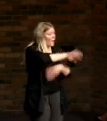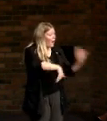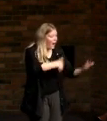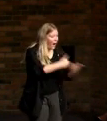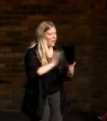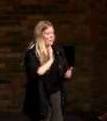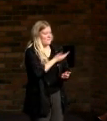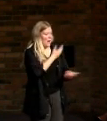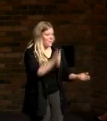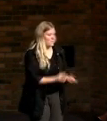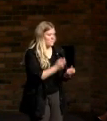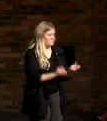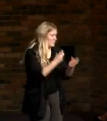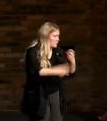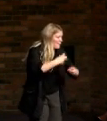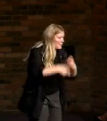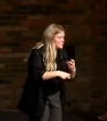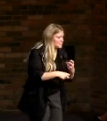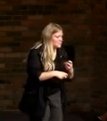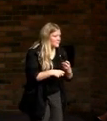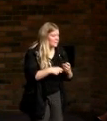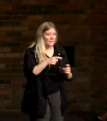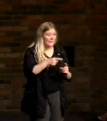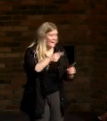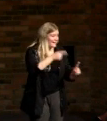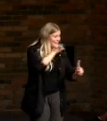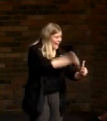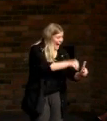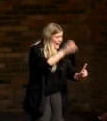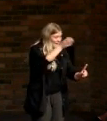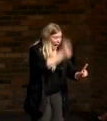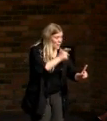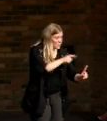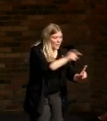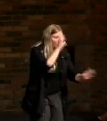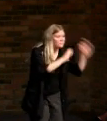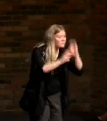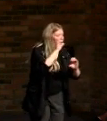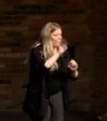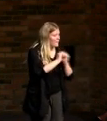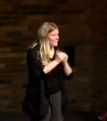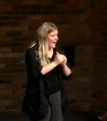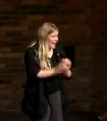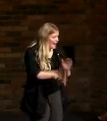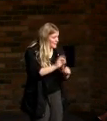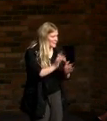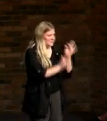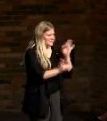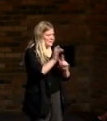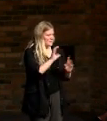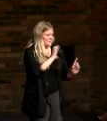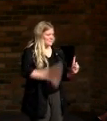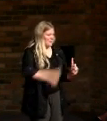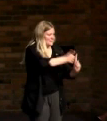men's problems, and that the unknown God that they were looking for would be found in the person of Jesus Christ.